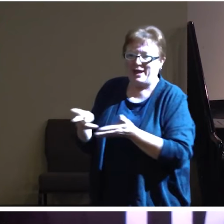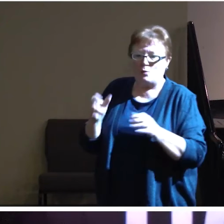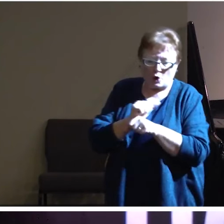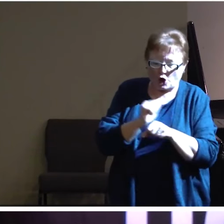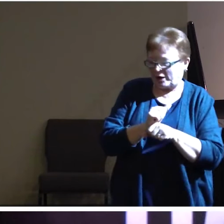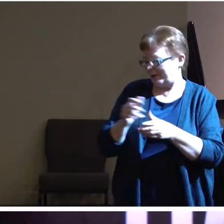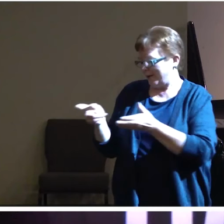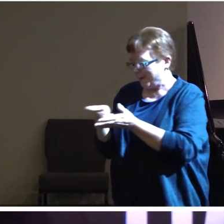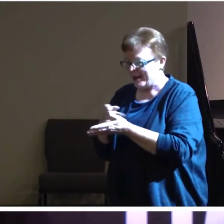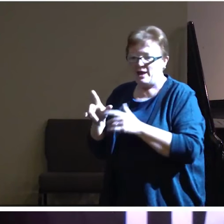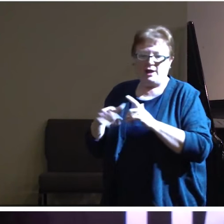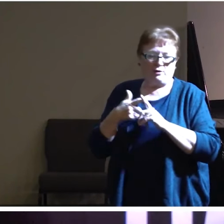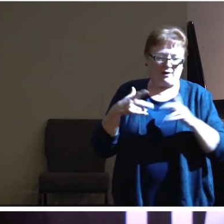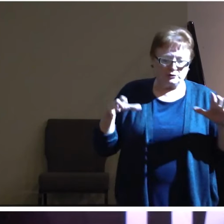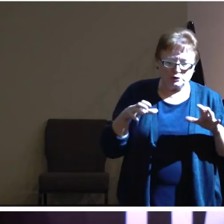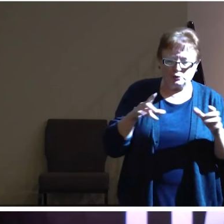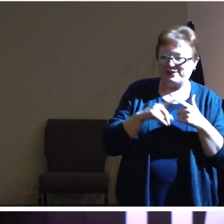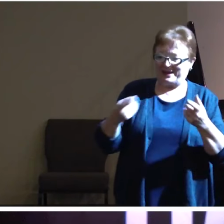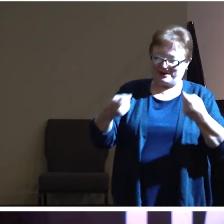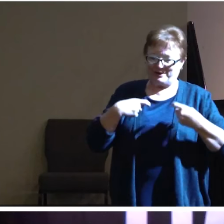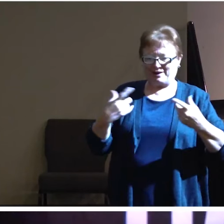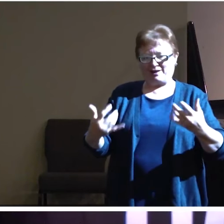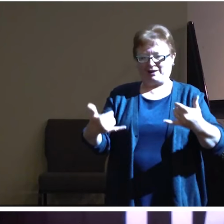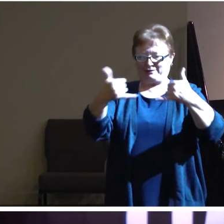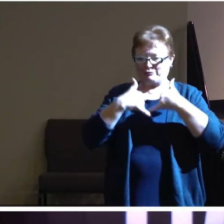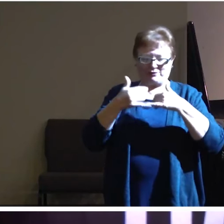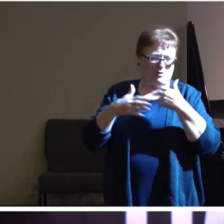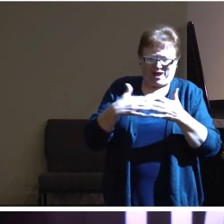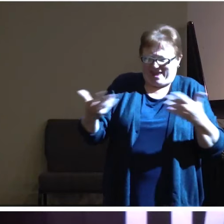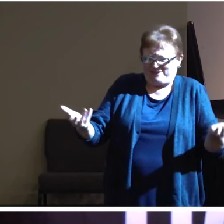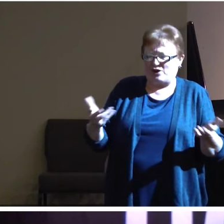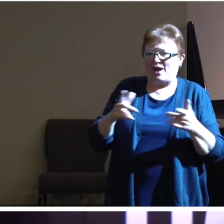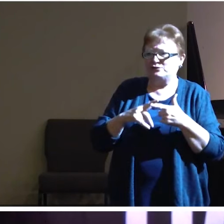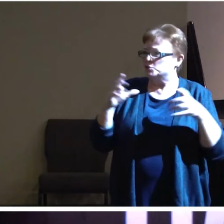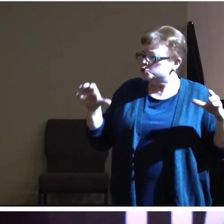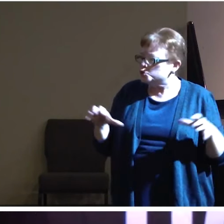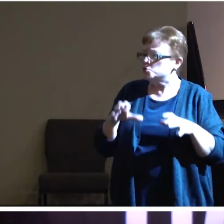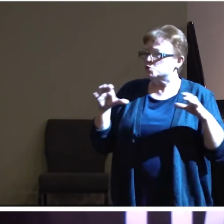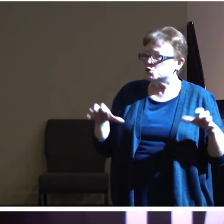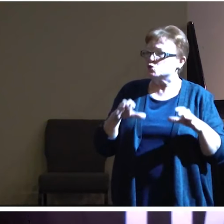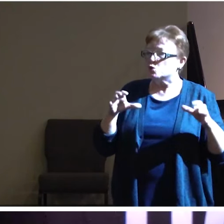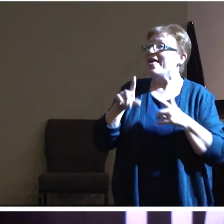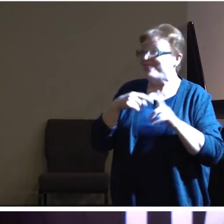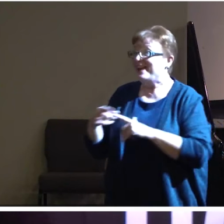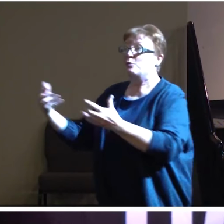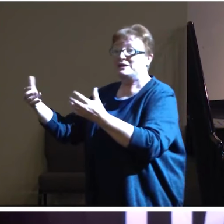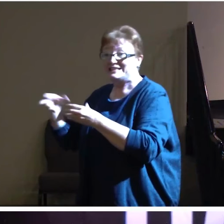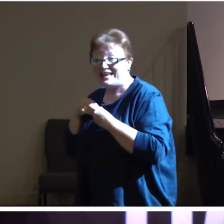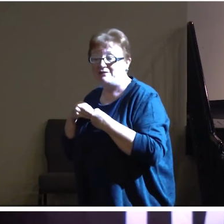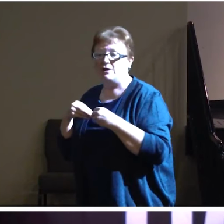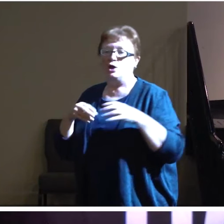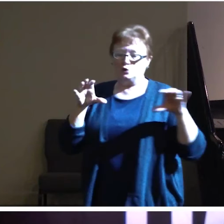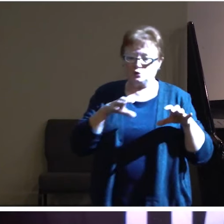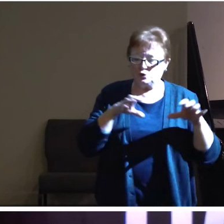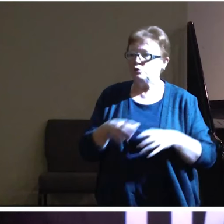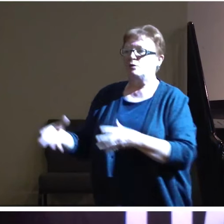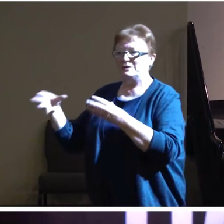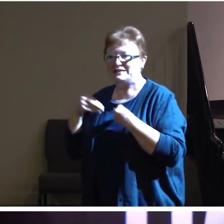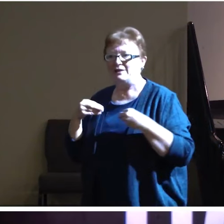You have to perform. You have to have a good resume in order to get a job. You have to do in order to receive. I knew that when I was very young.